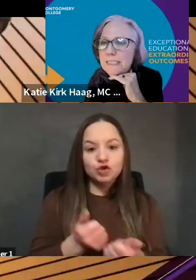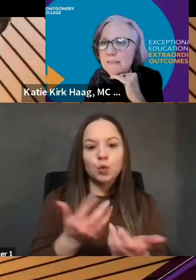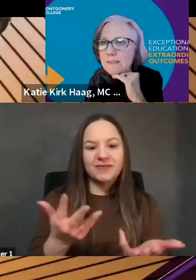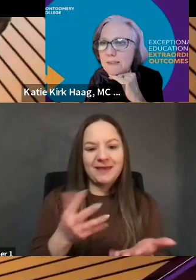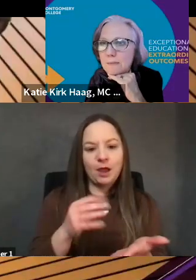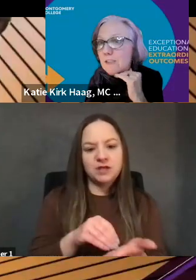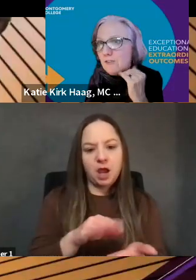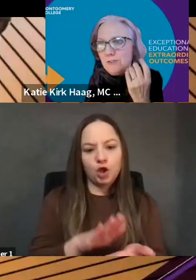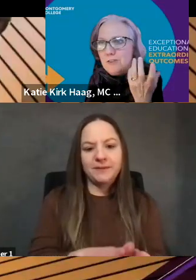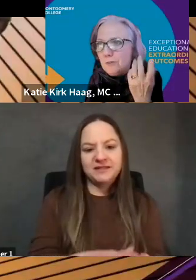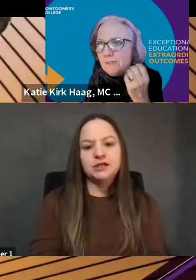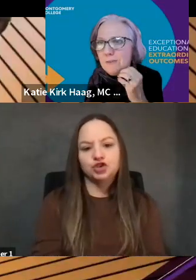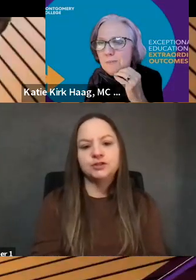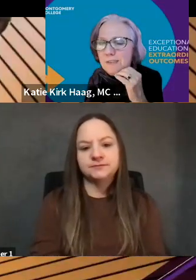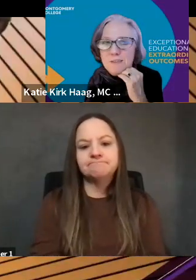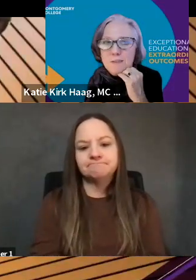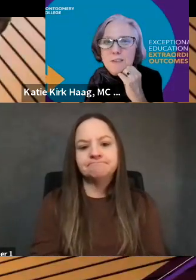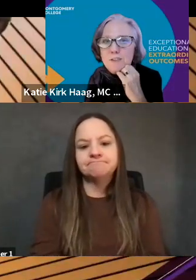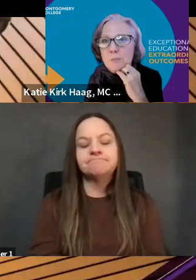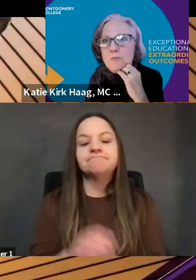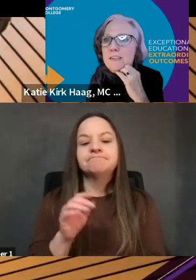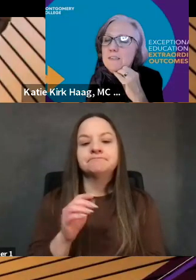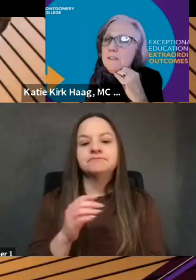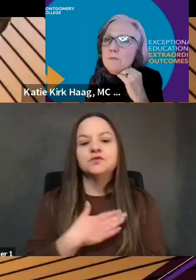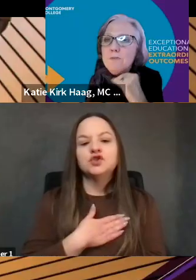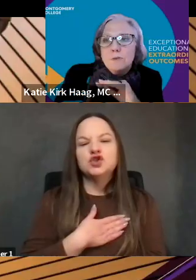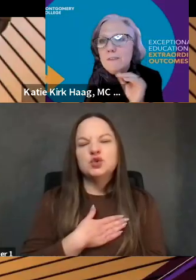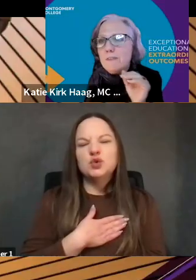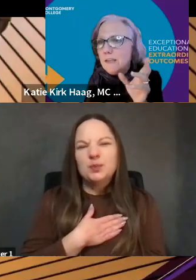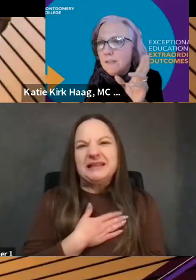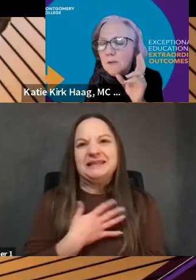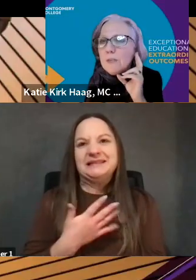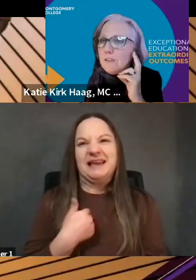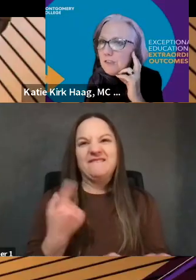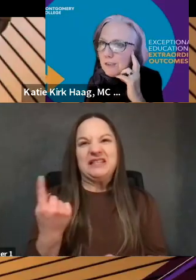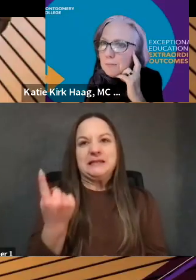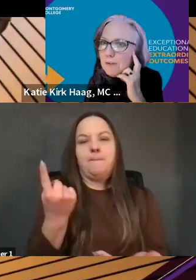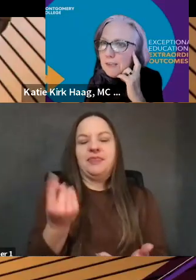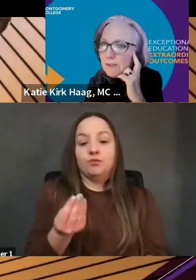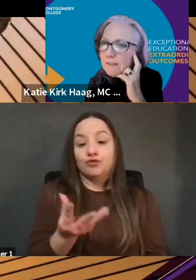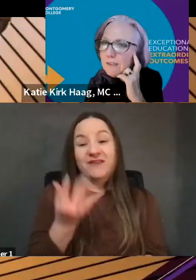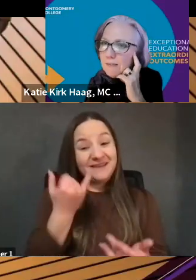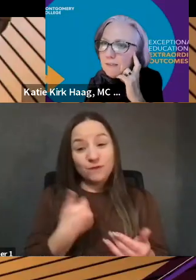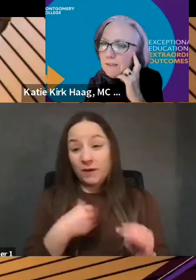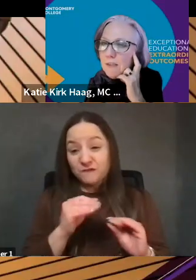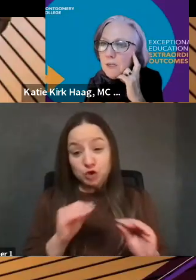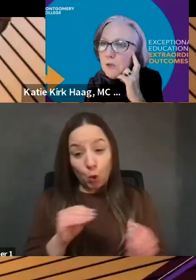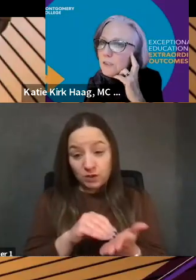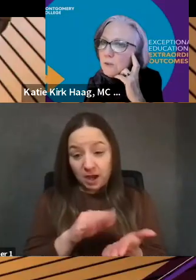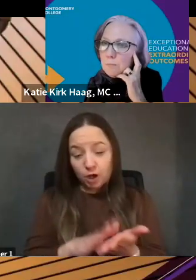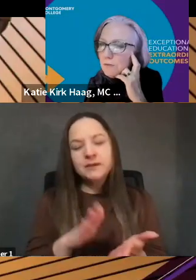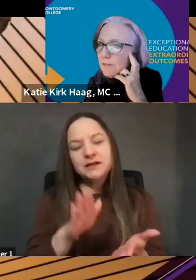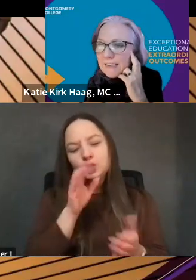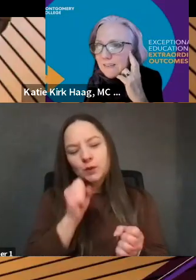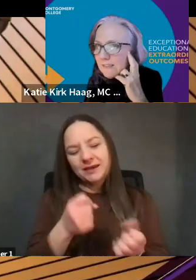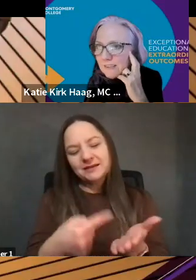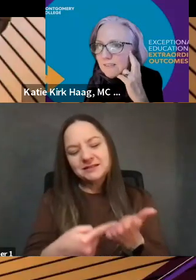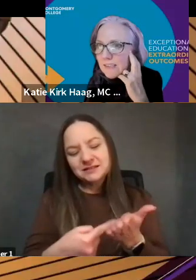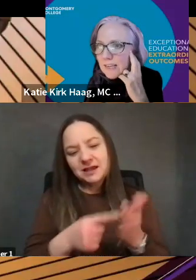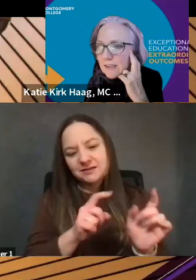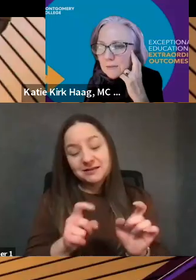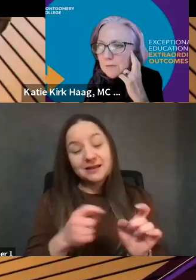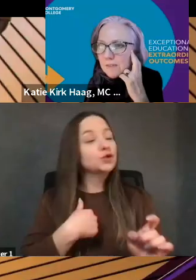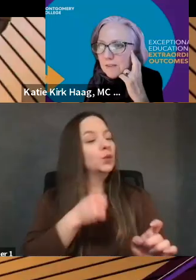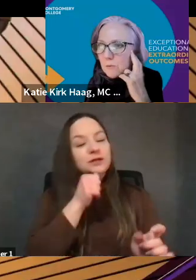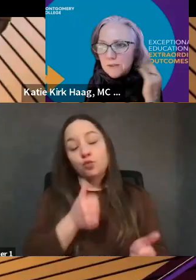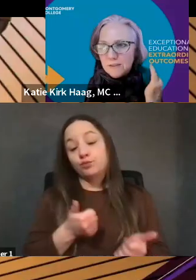So please make sure that you have something to provide us. If you don't have anything, we can talk about how to get tested. We don't provide the